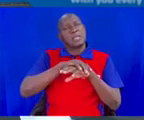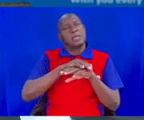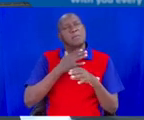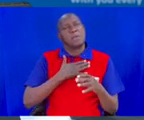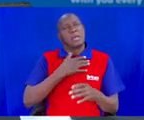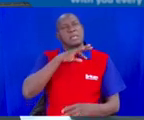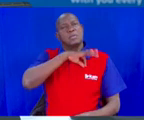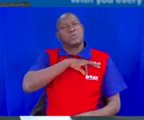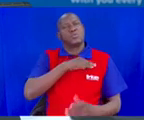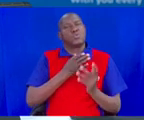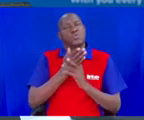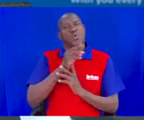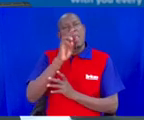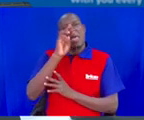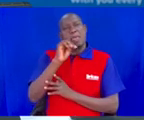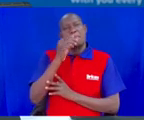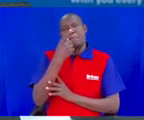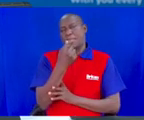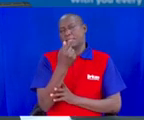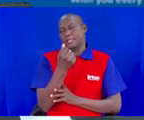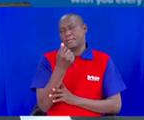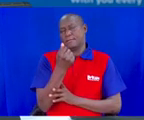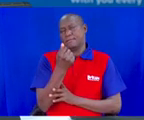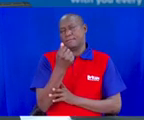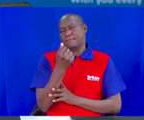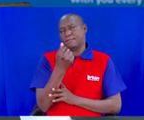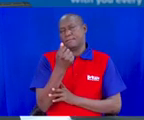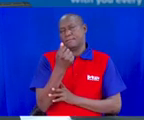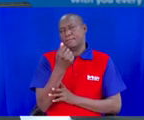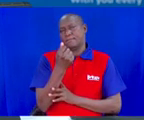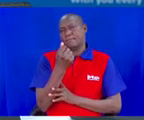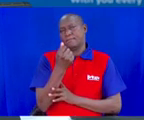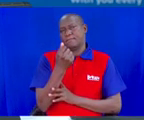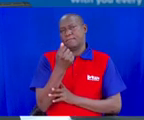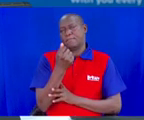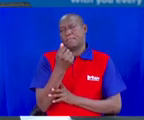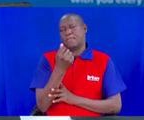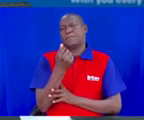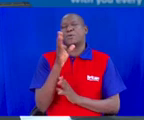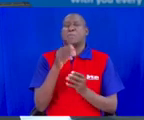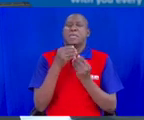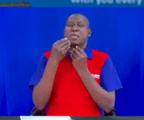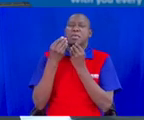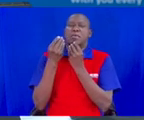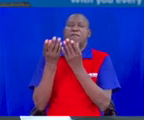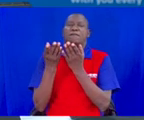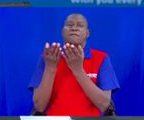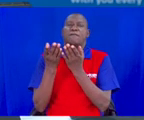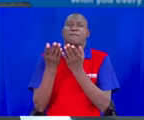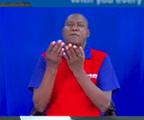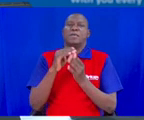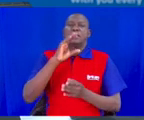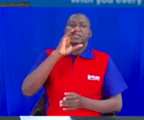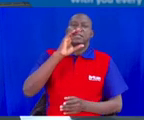through M-Pesa? Can I get my interest through M-Pesa? And I'd like to direct that question to the